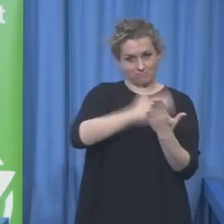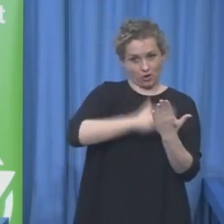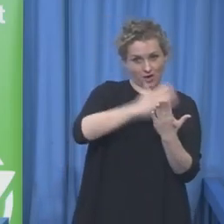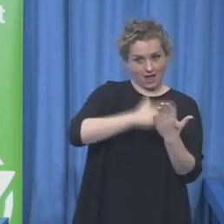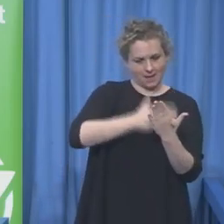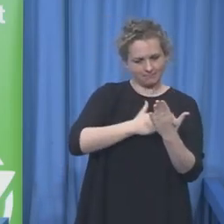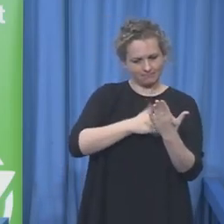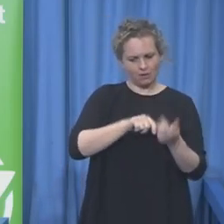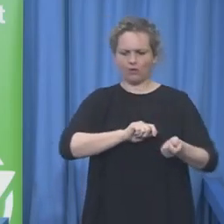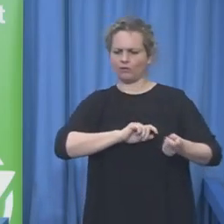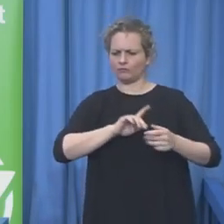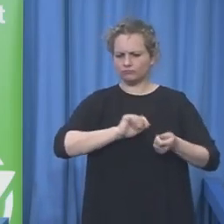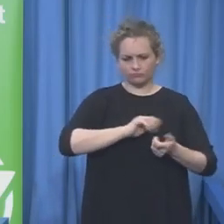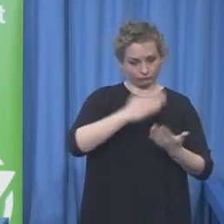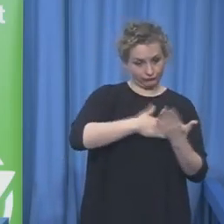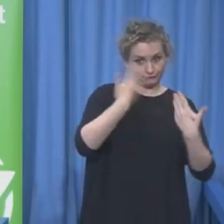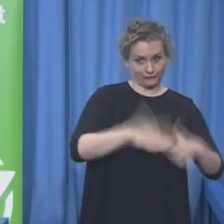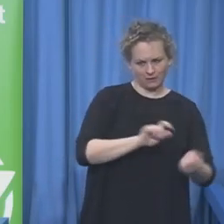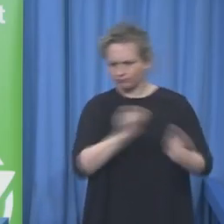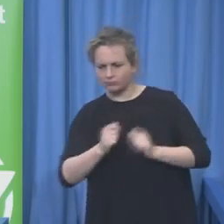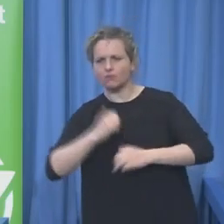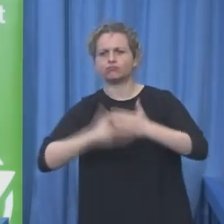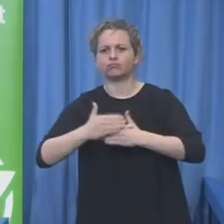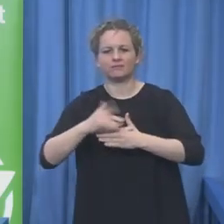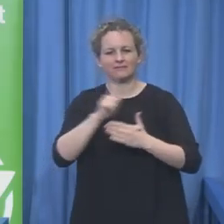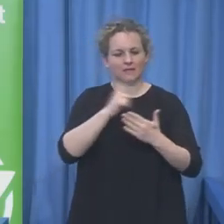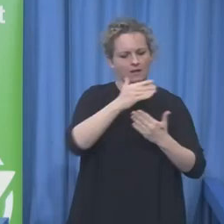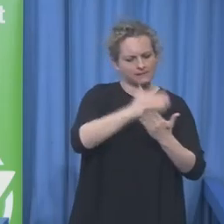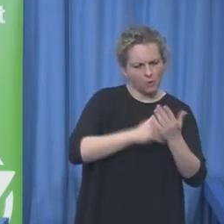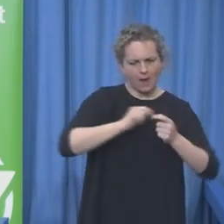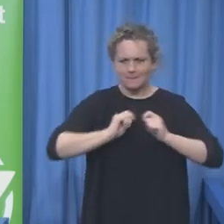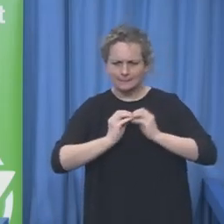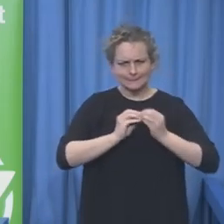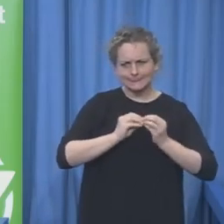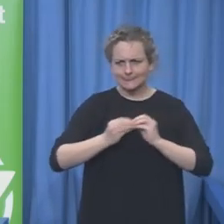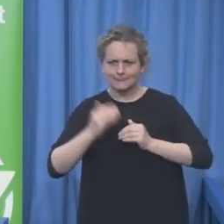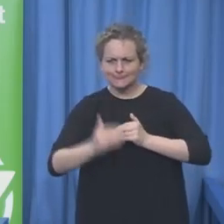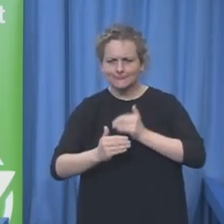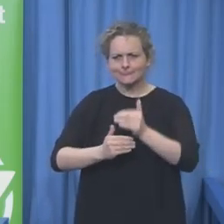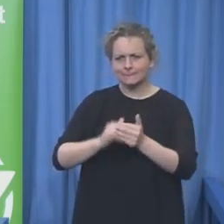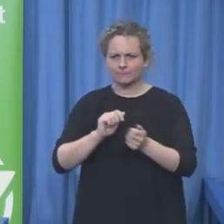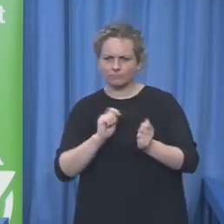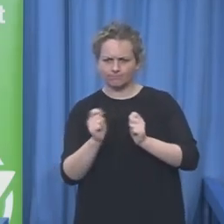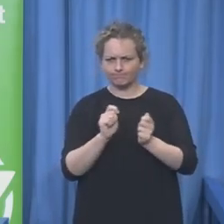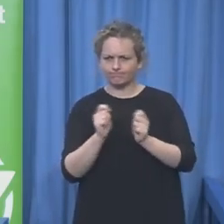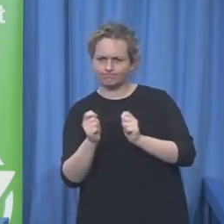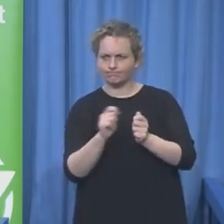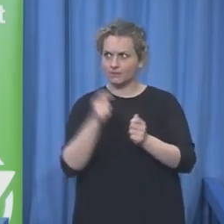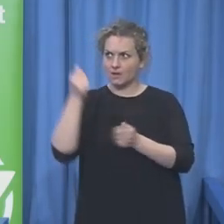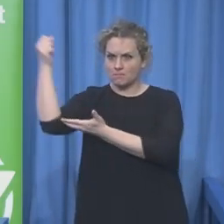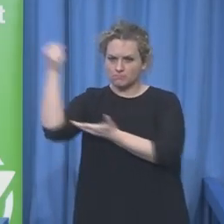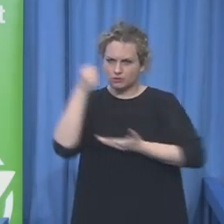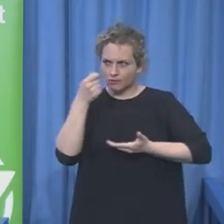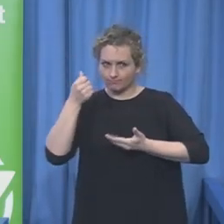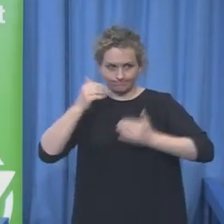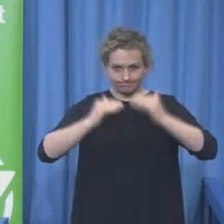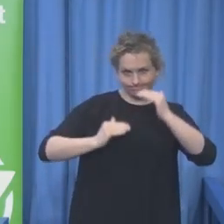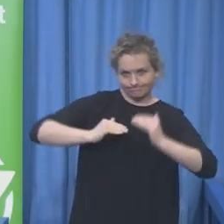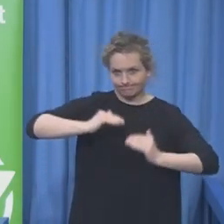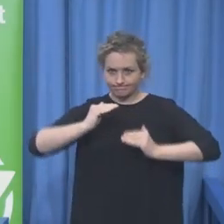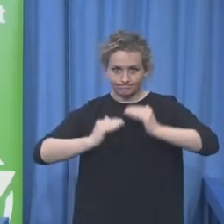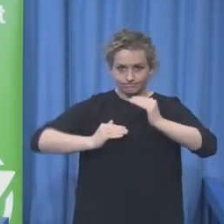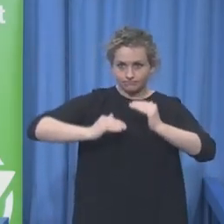segregated employment. Then over the years, just really looked at spending the money on community-based services